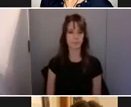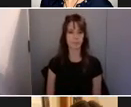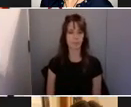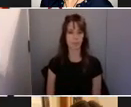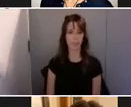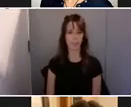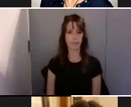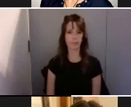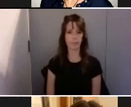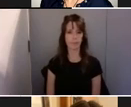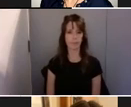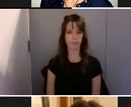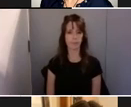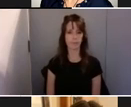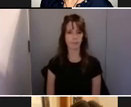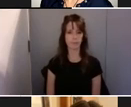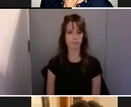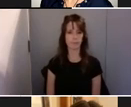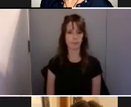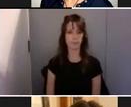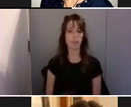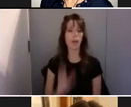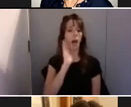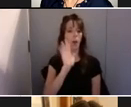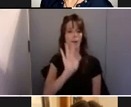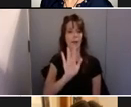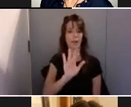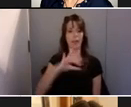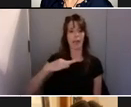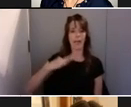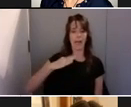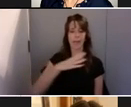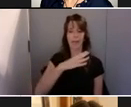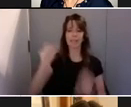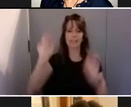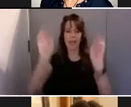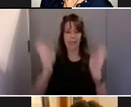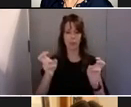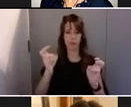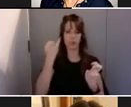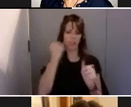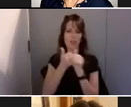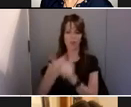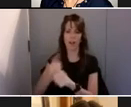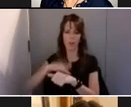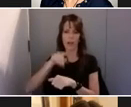Oh, went through there. I'm going to click on Candidates and Issues if you're following along on the